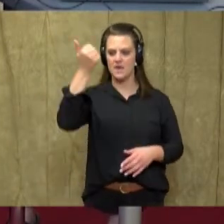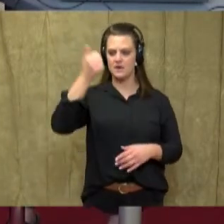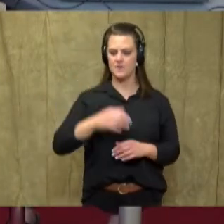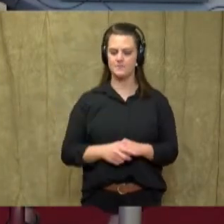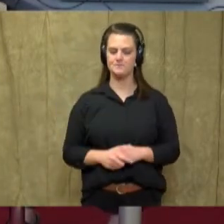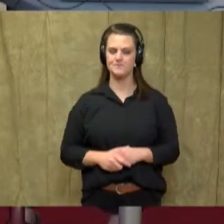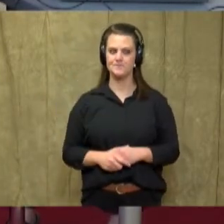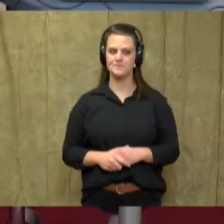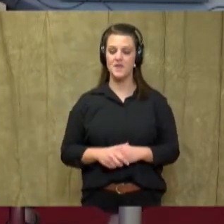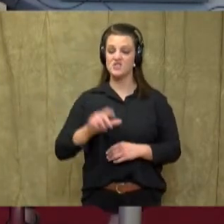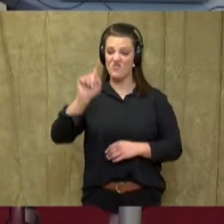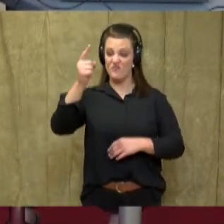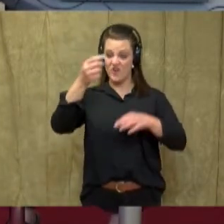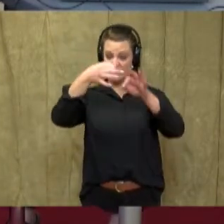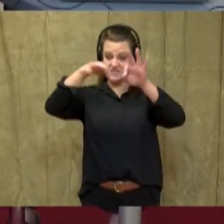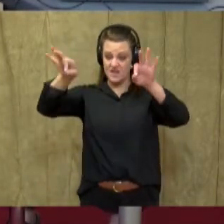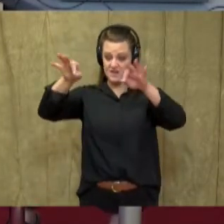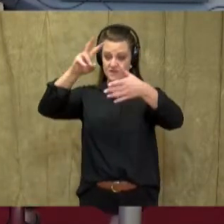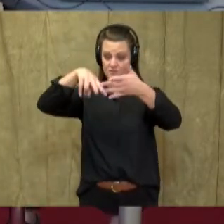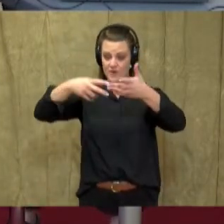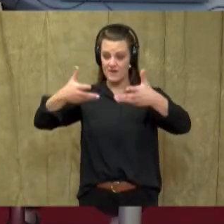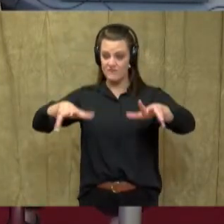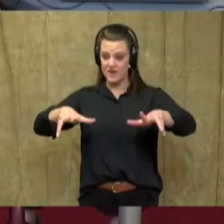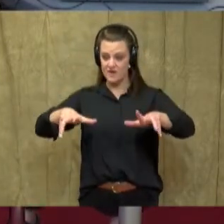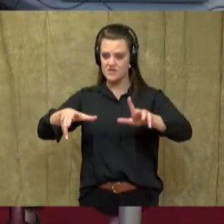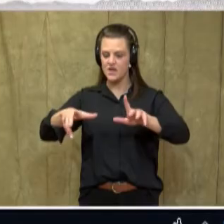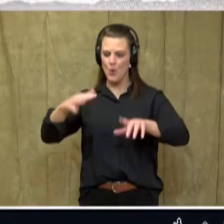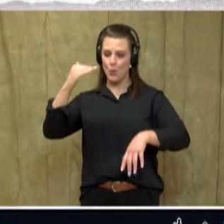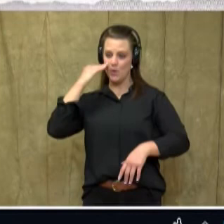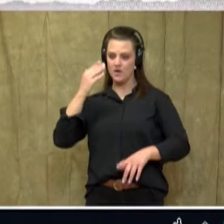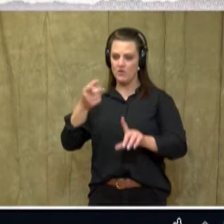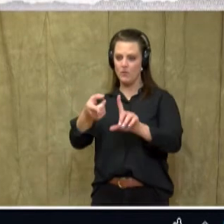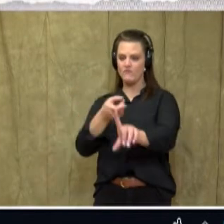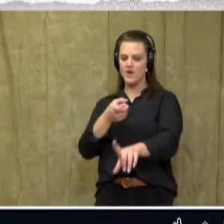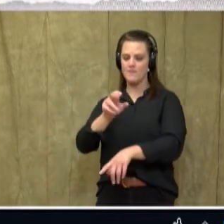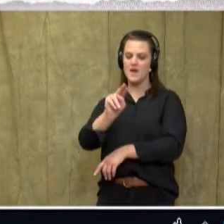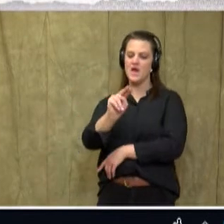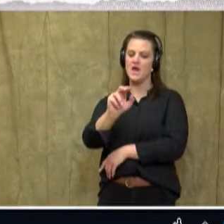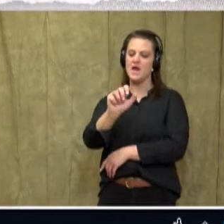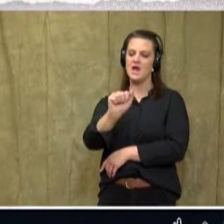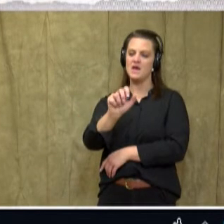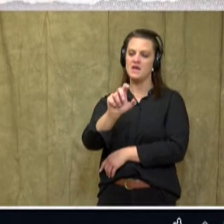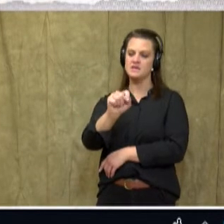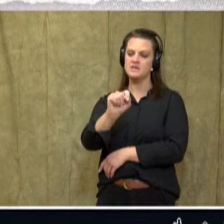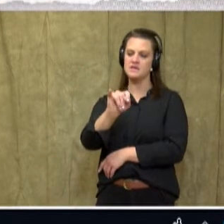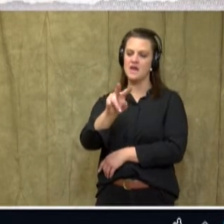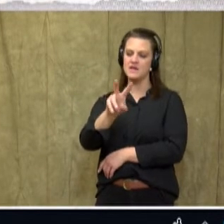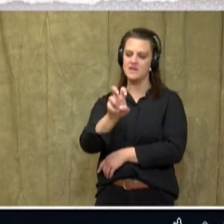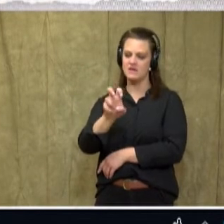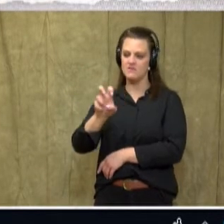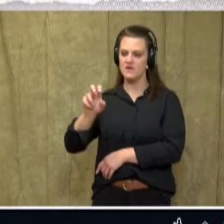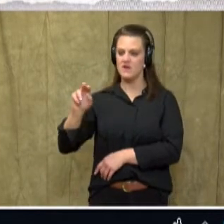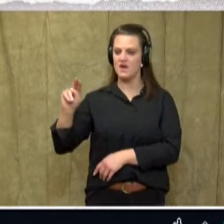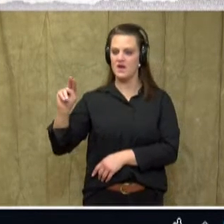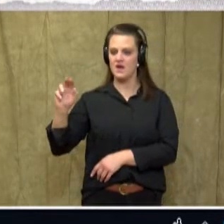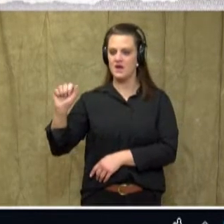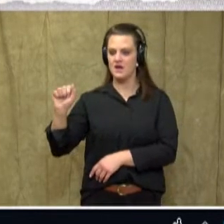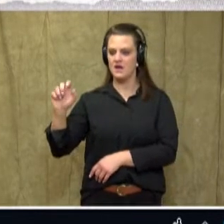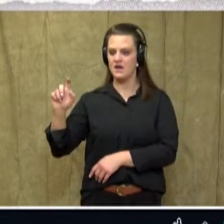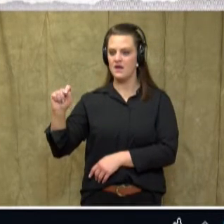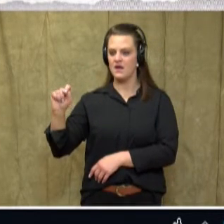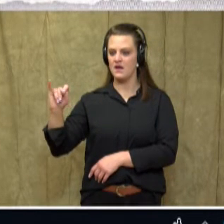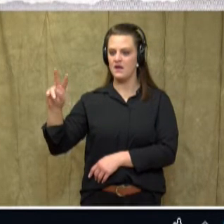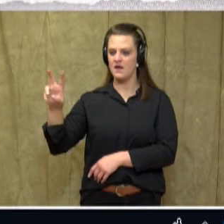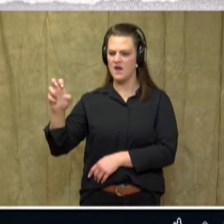first sentence that the potato plant is native. When have I ever heard that word